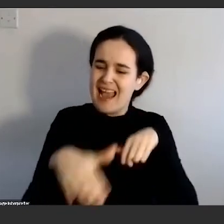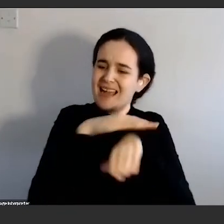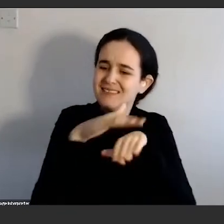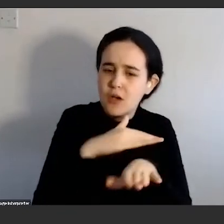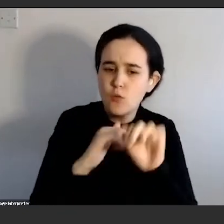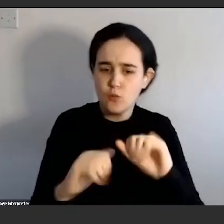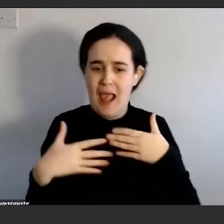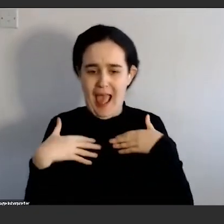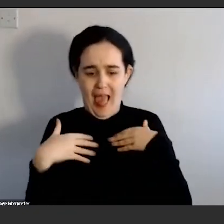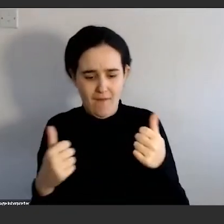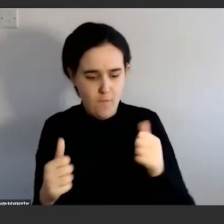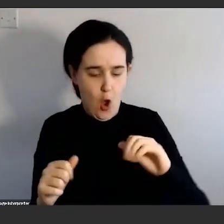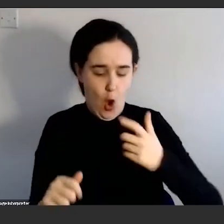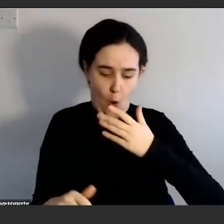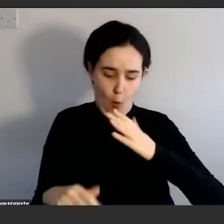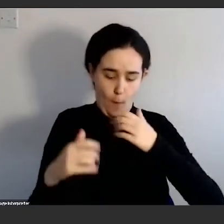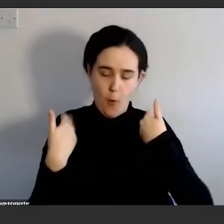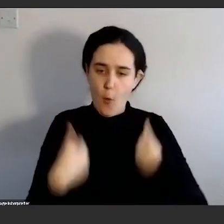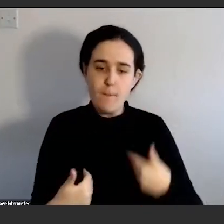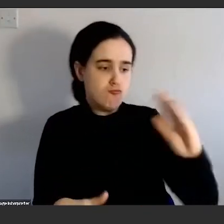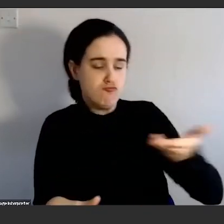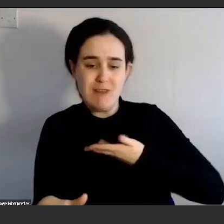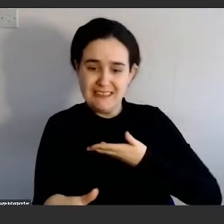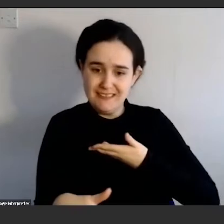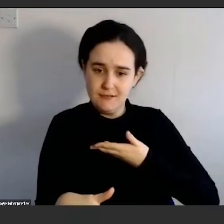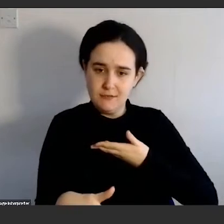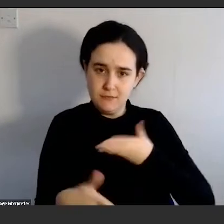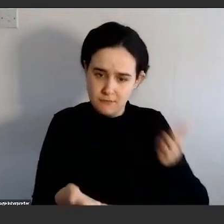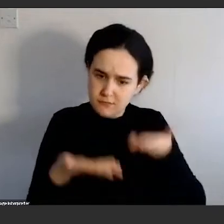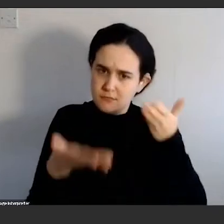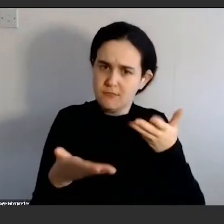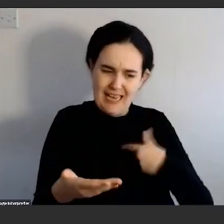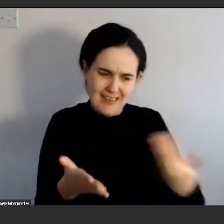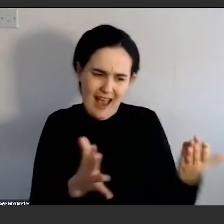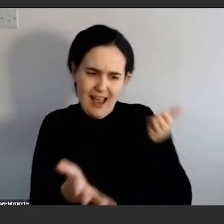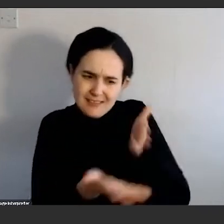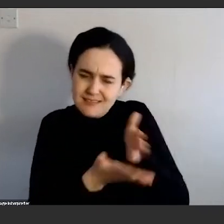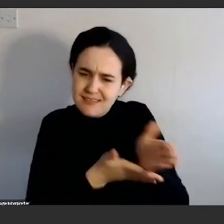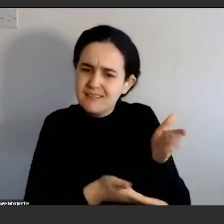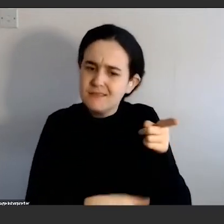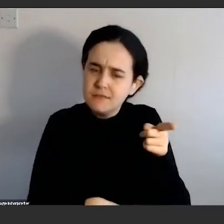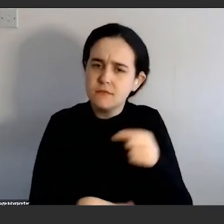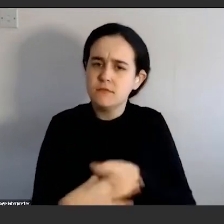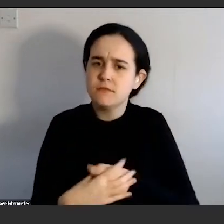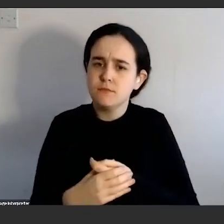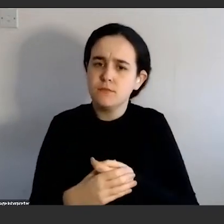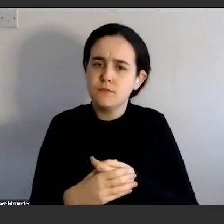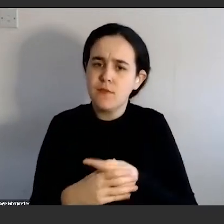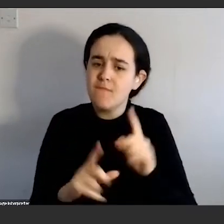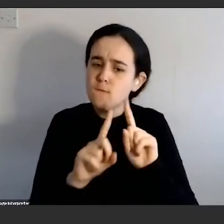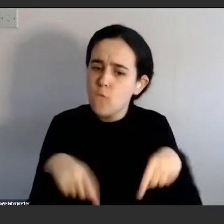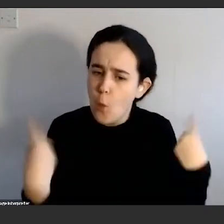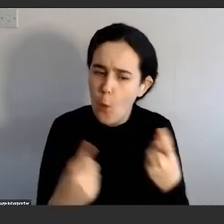ahead of OPDs being fully included in